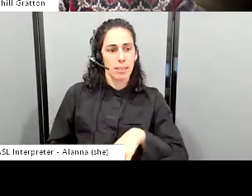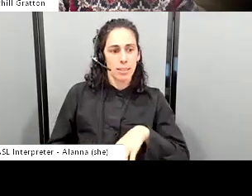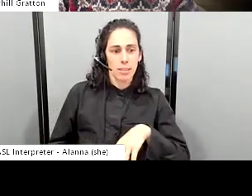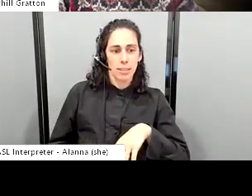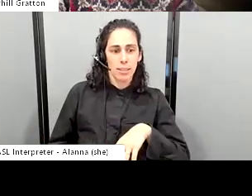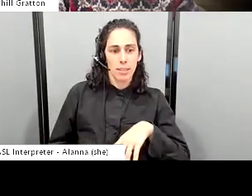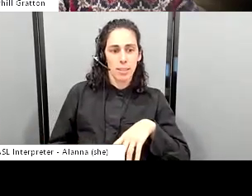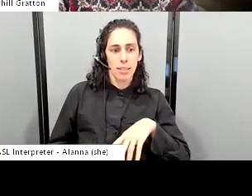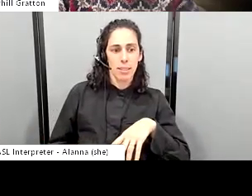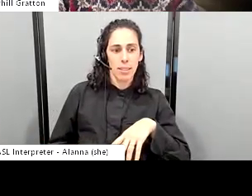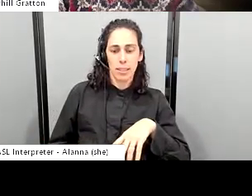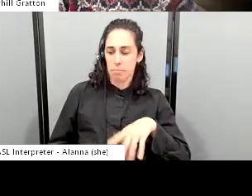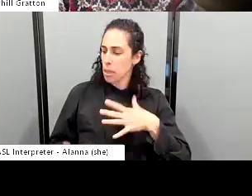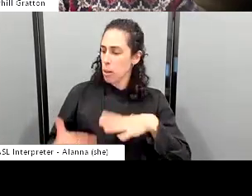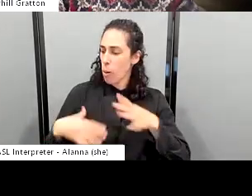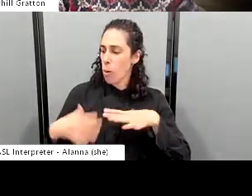weather?